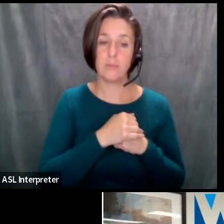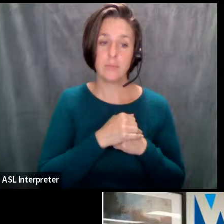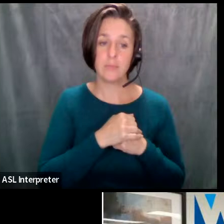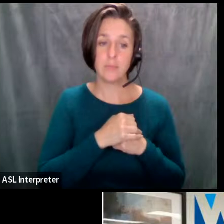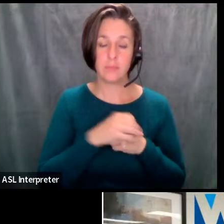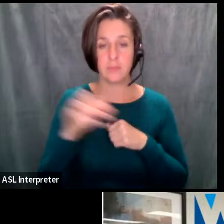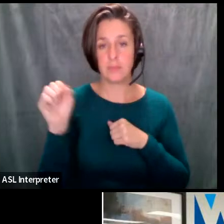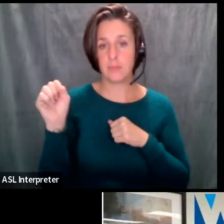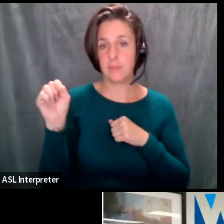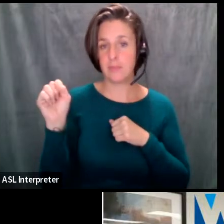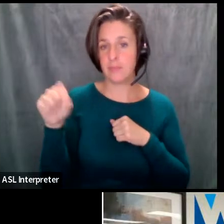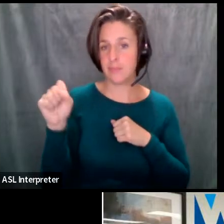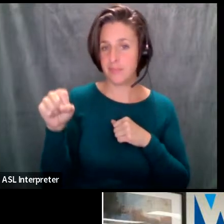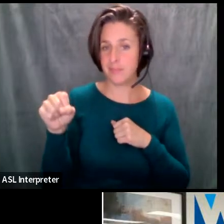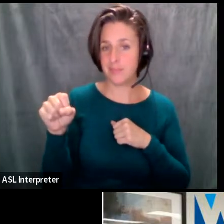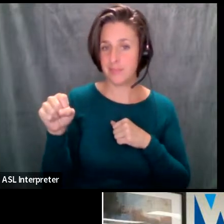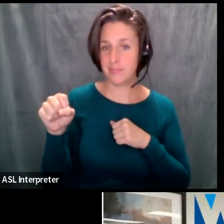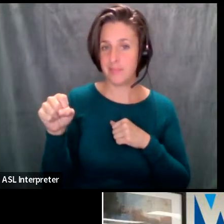Yes.